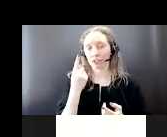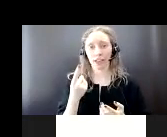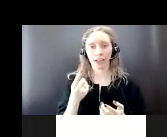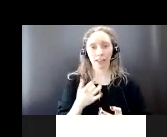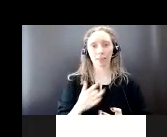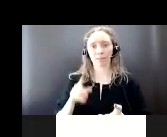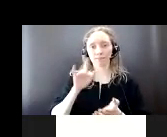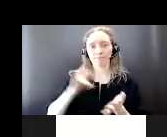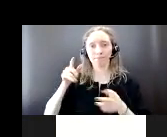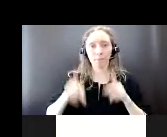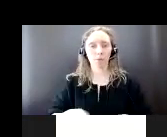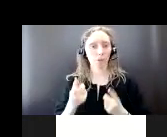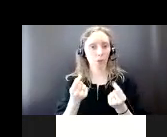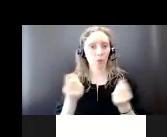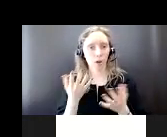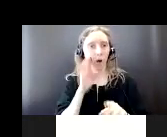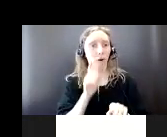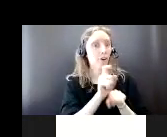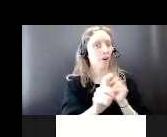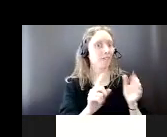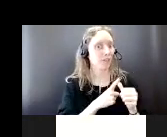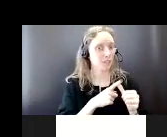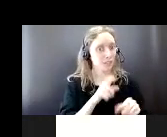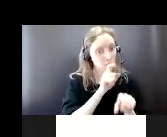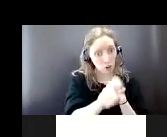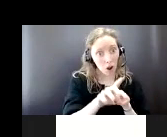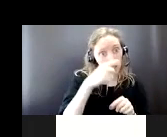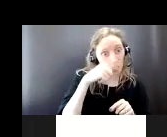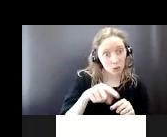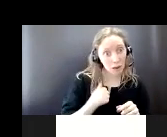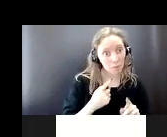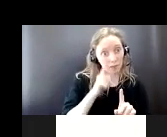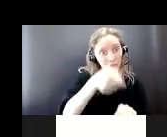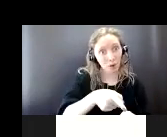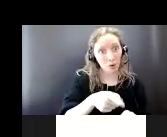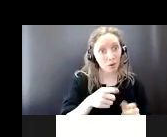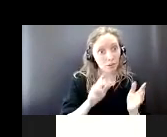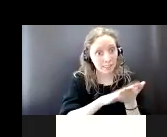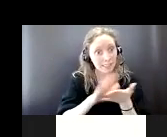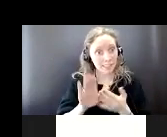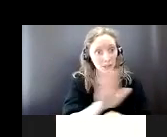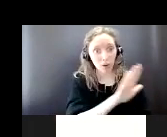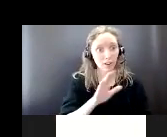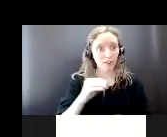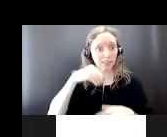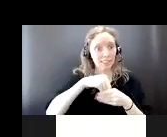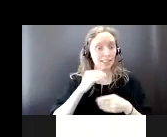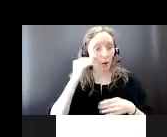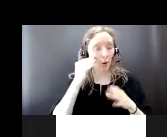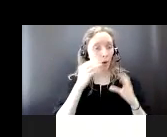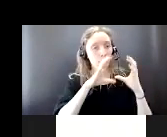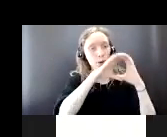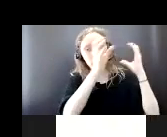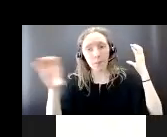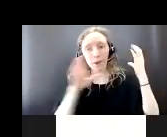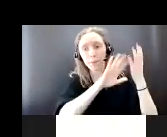High pressure sales, we still are, I can't say that it's been completely eliminated. Fraudsters will often offer products and services that you